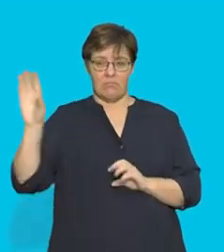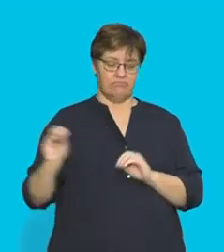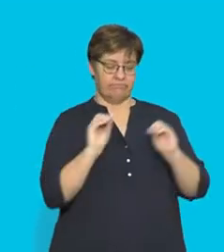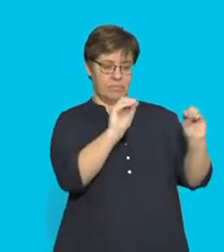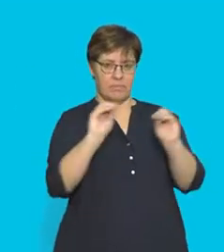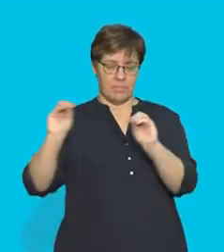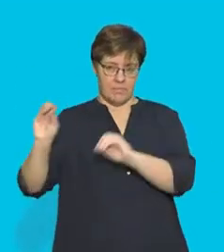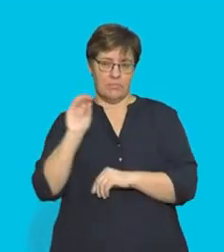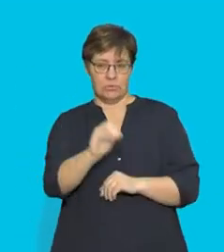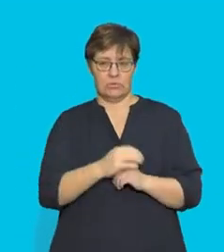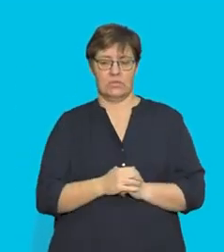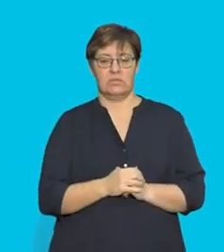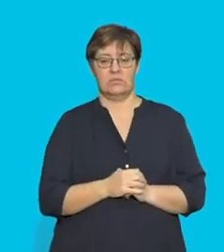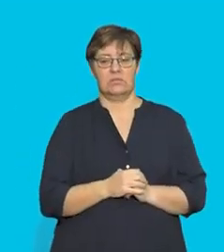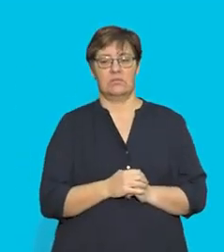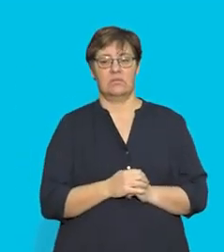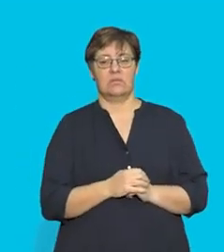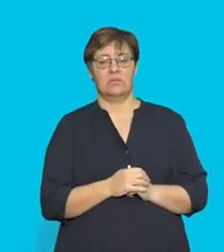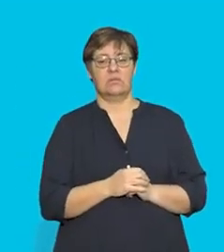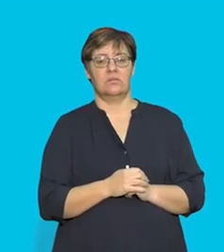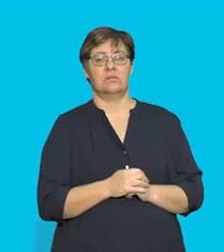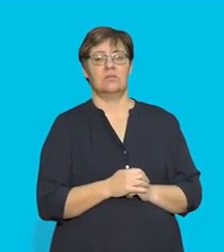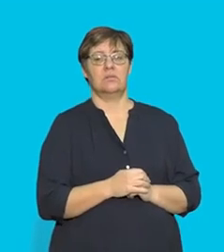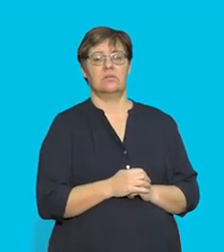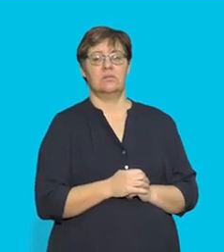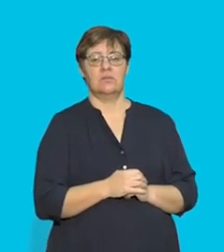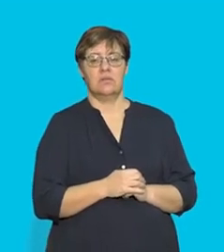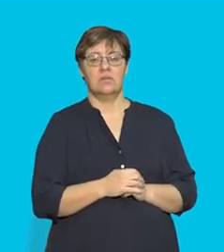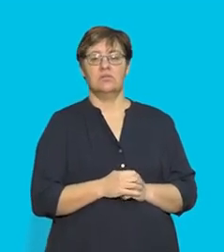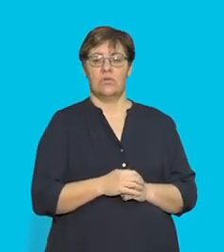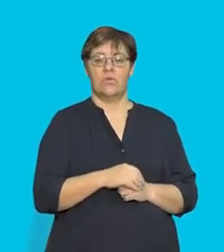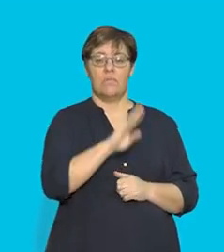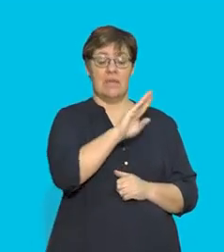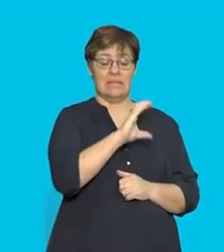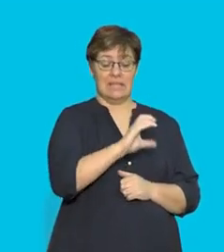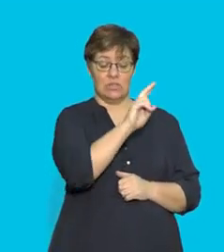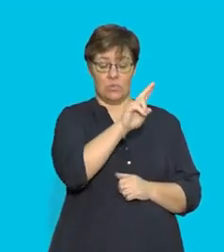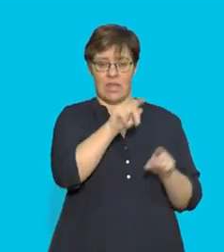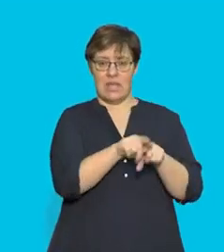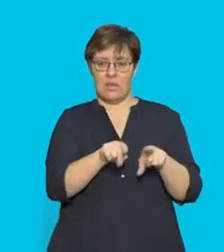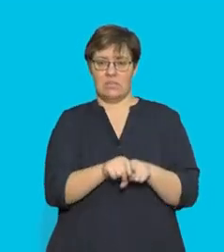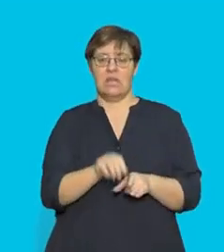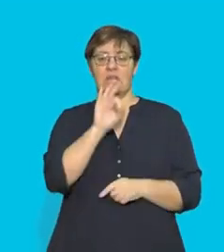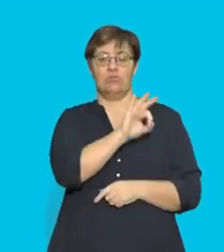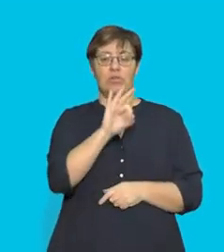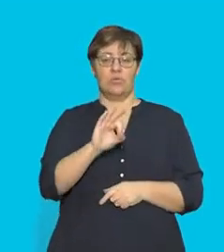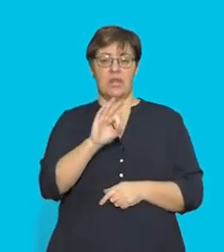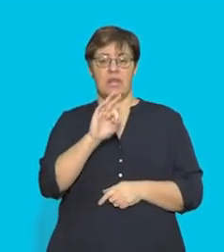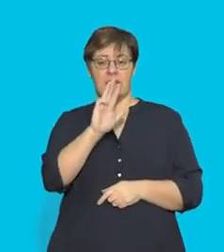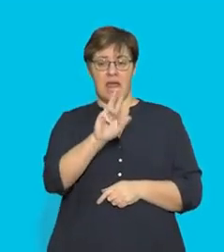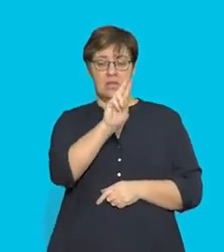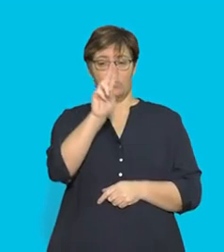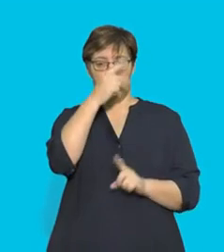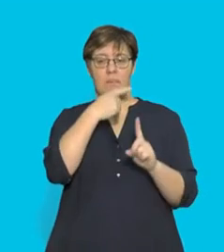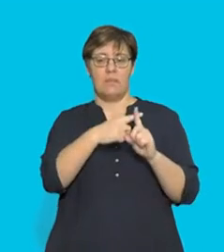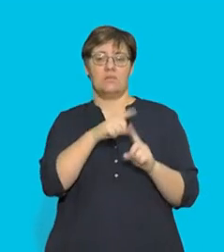all our values that we have. So AC squared is 339. AB squared is